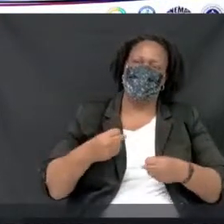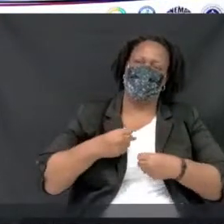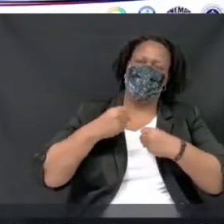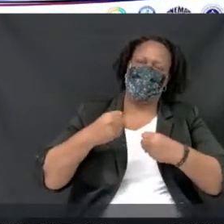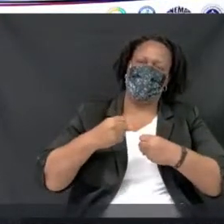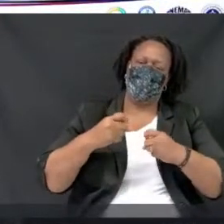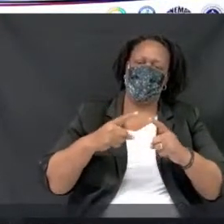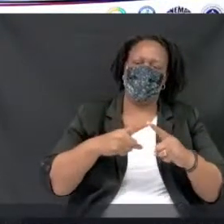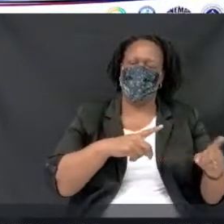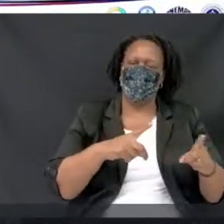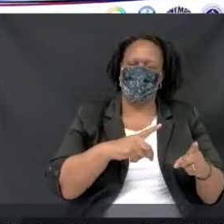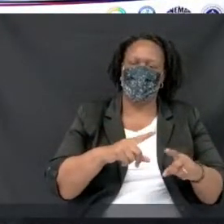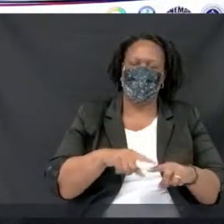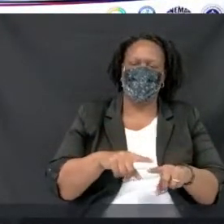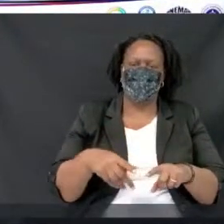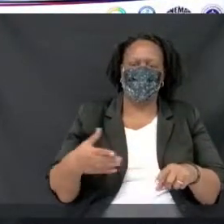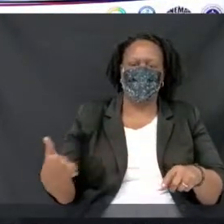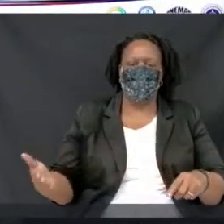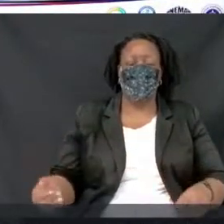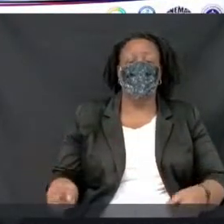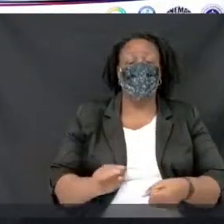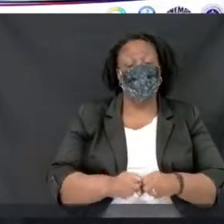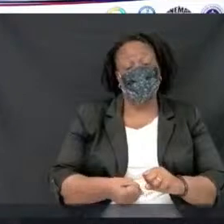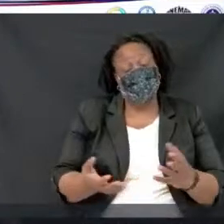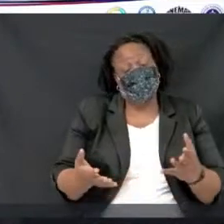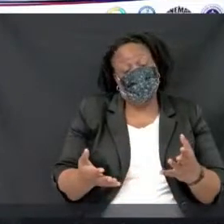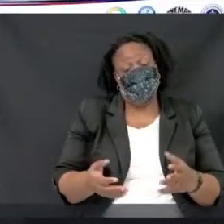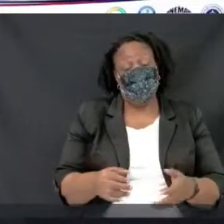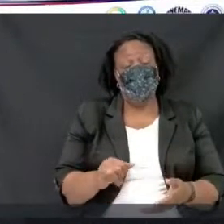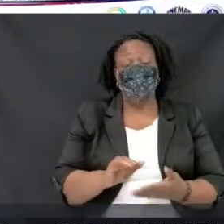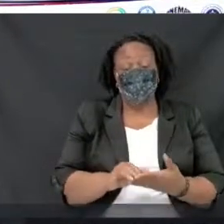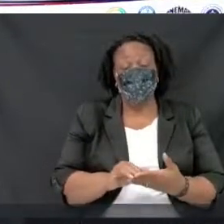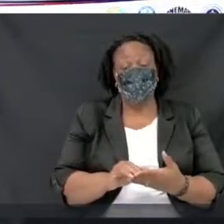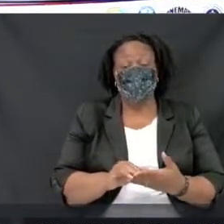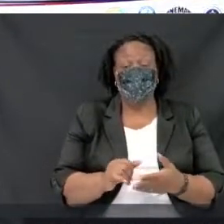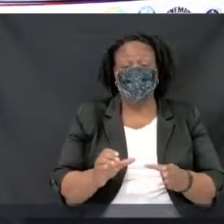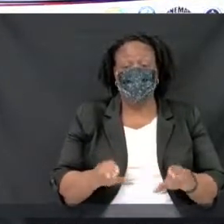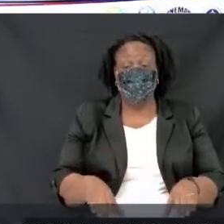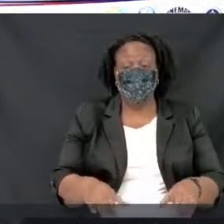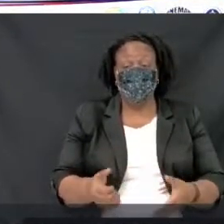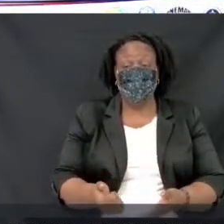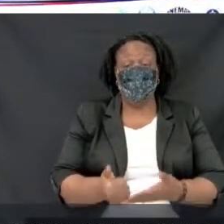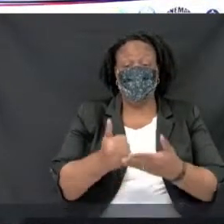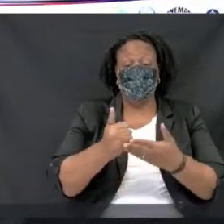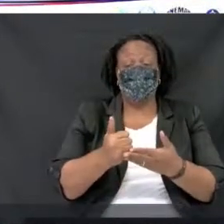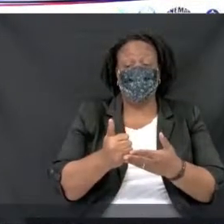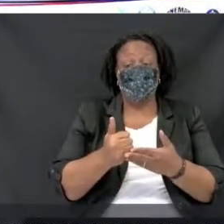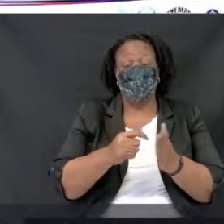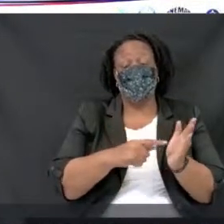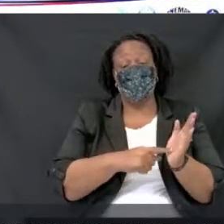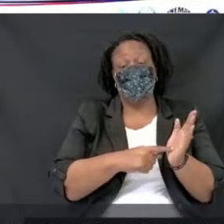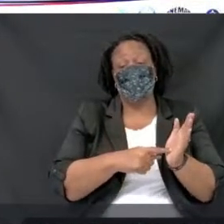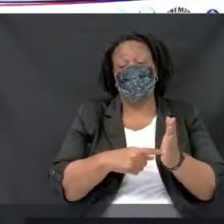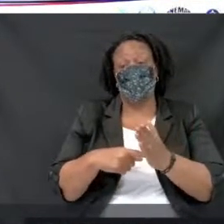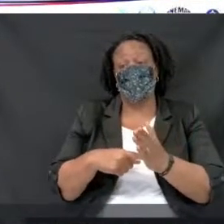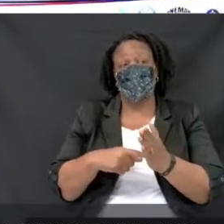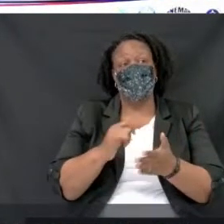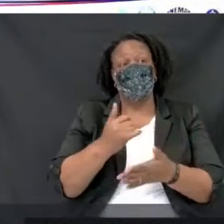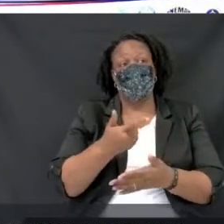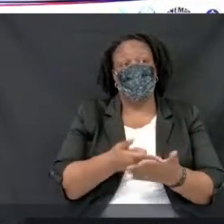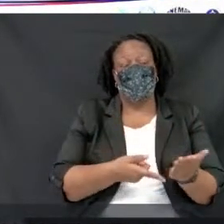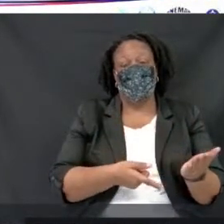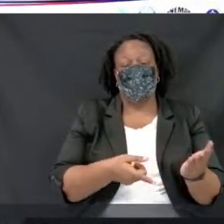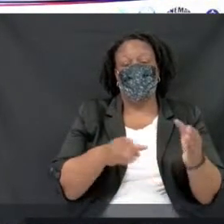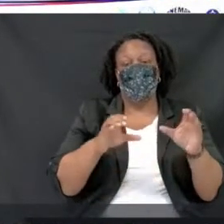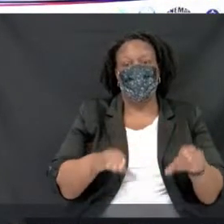governs them. So therefore, they too have some powers that they can implement without having to go through the task force